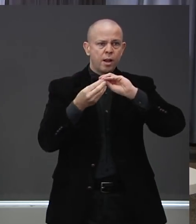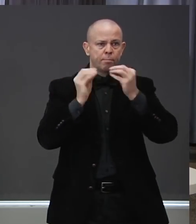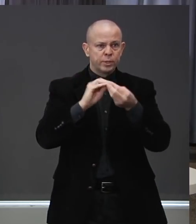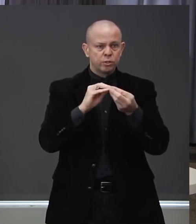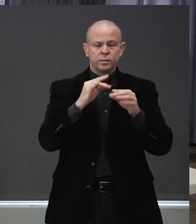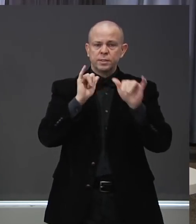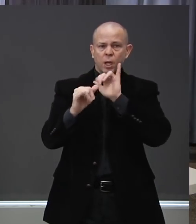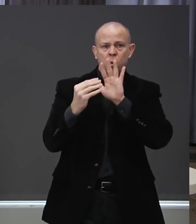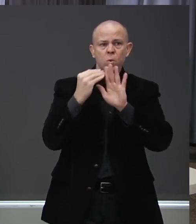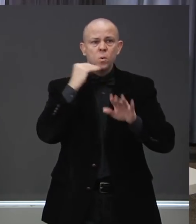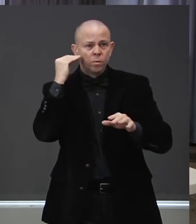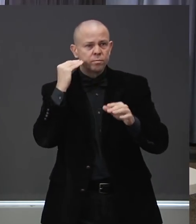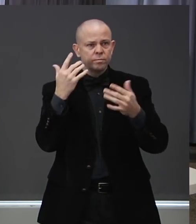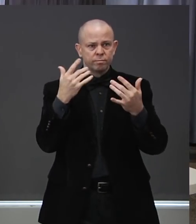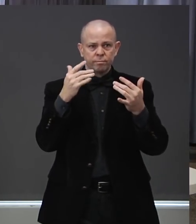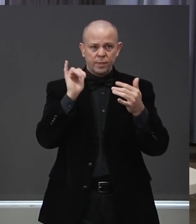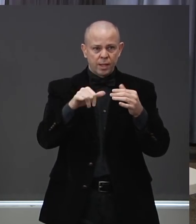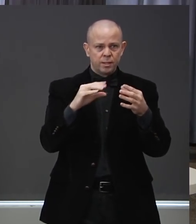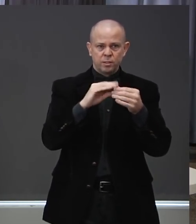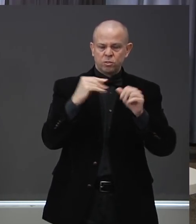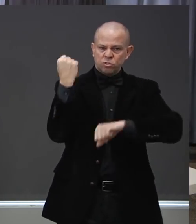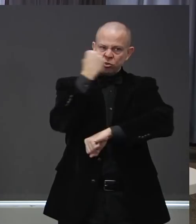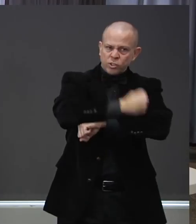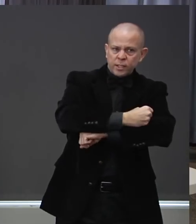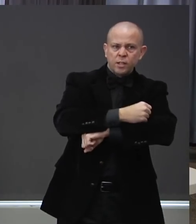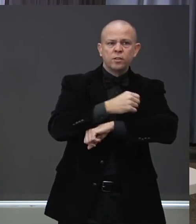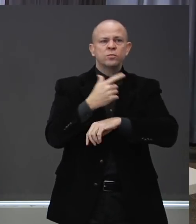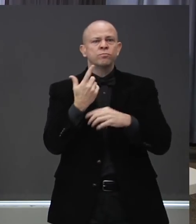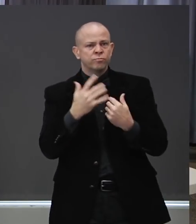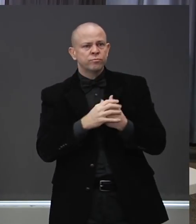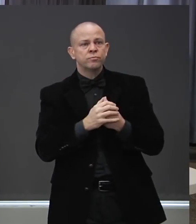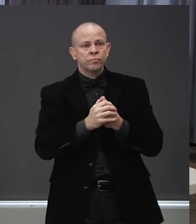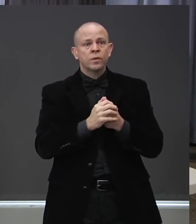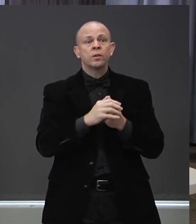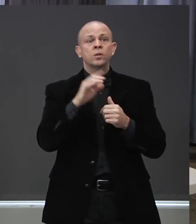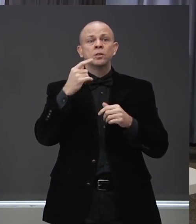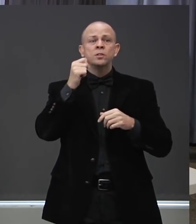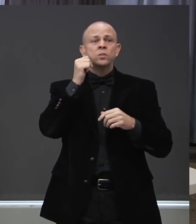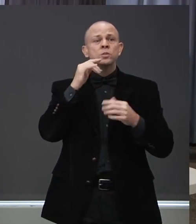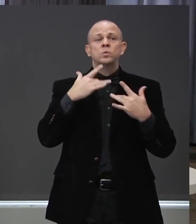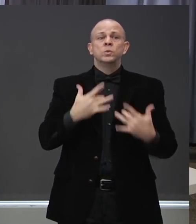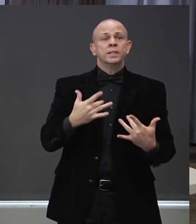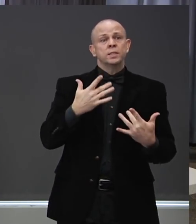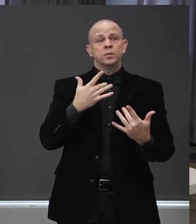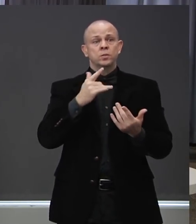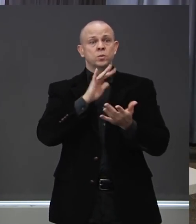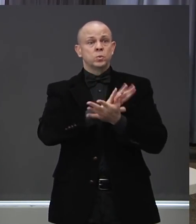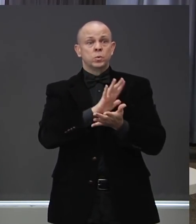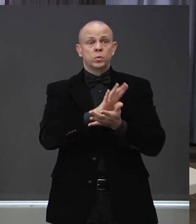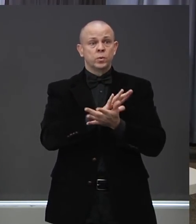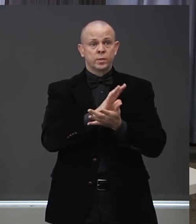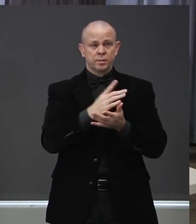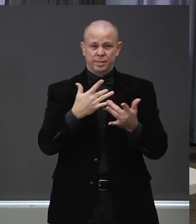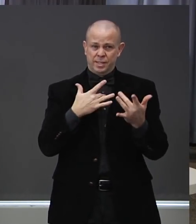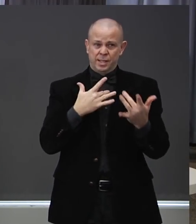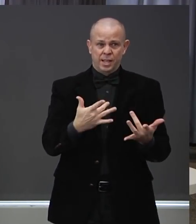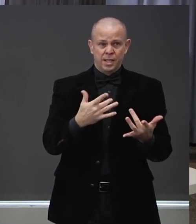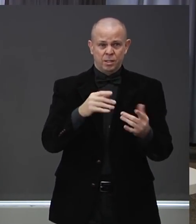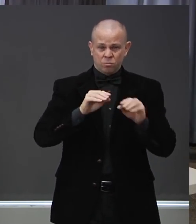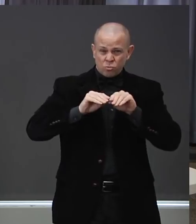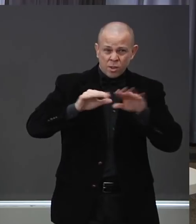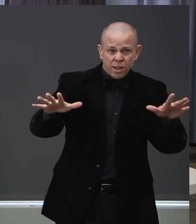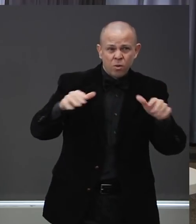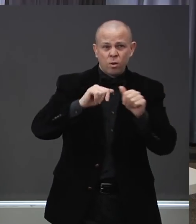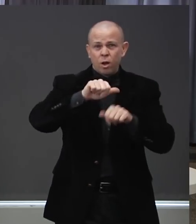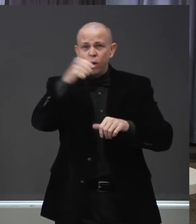and shutting down our schools. Traditionally, schools are a significant source of spread of infectious diseases, for example, the